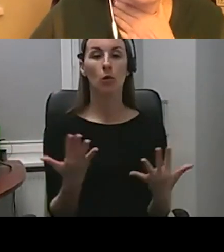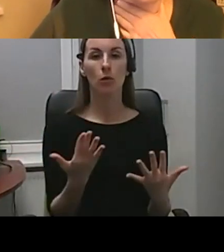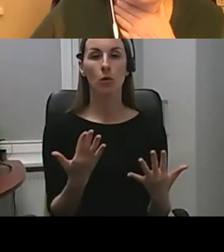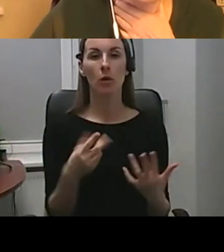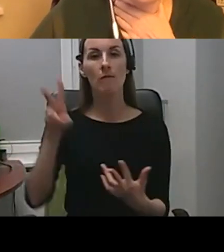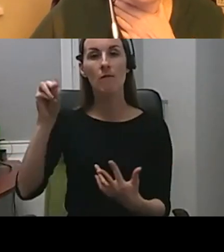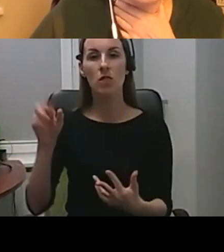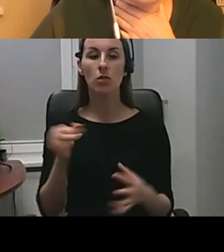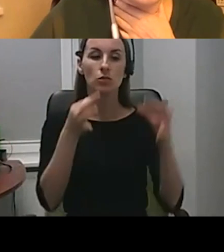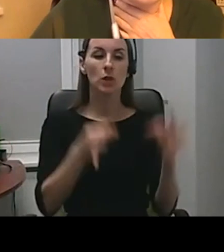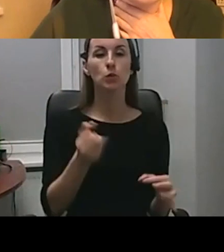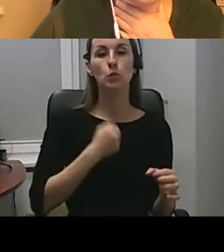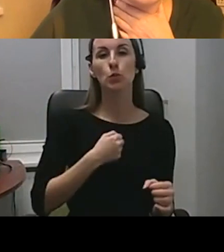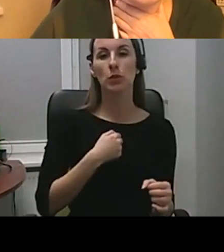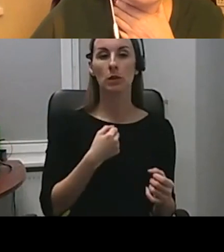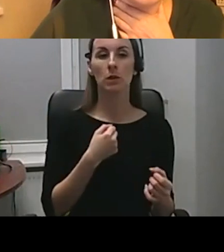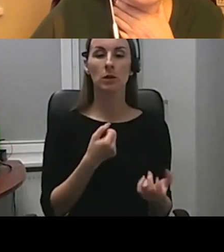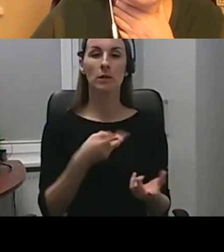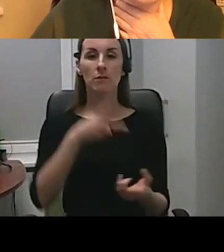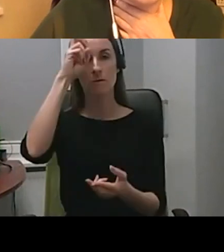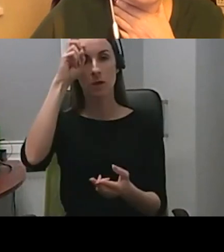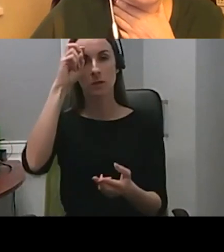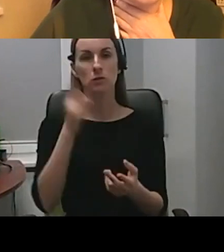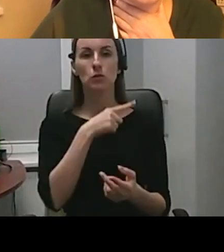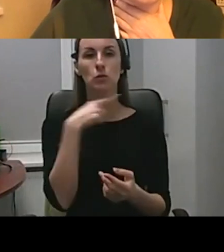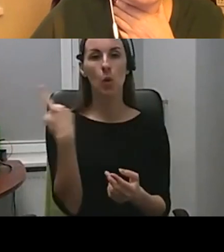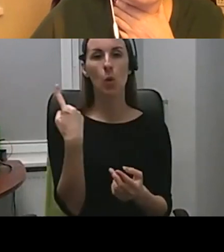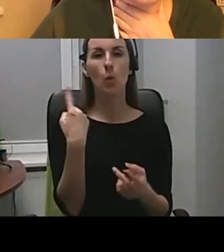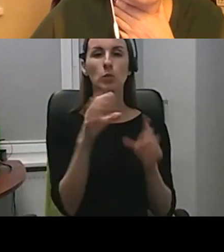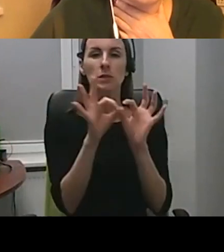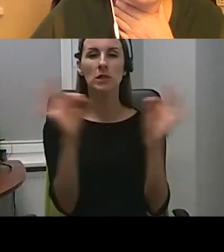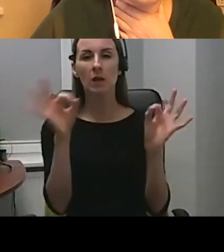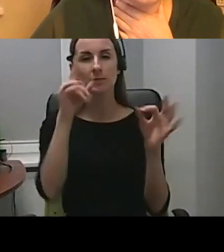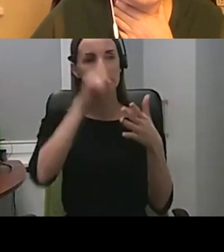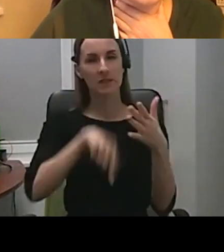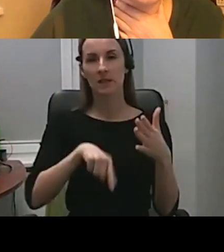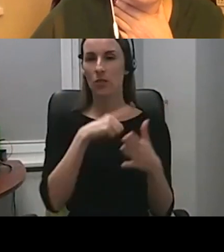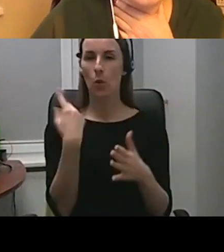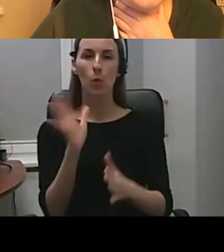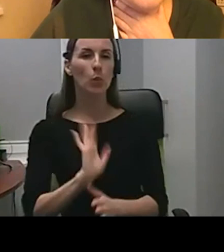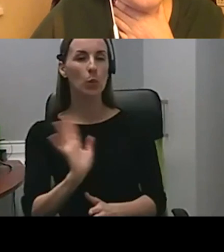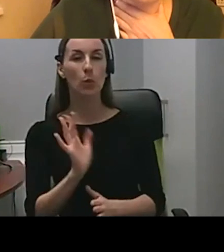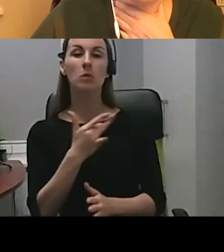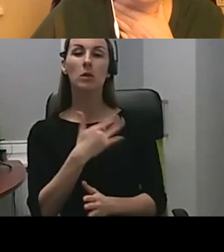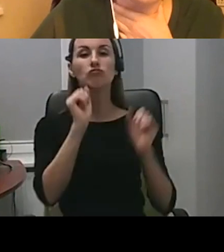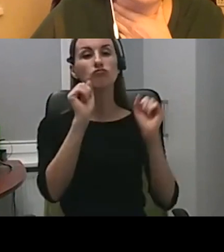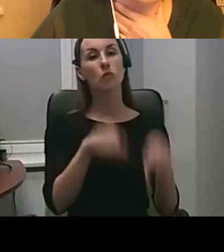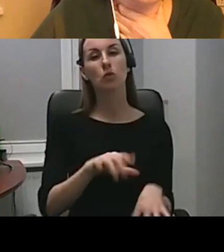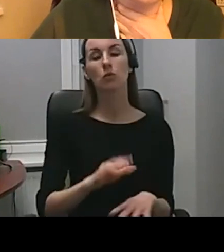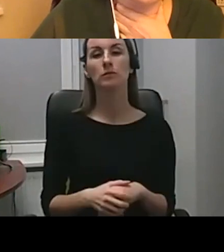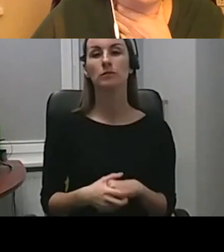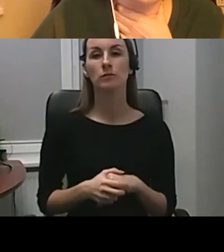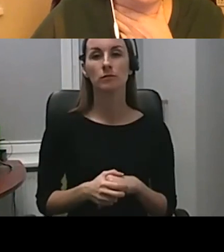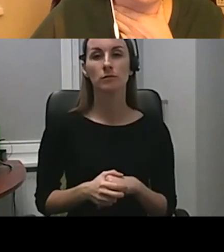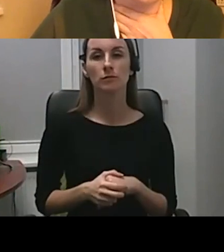would not expect much from this, except that you can mention it as a principle. But we do not need that